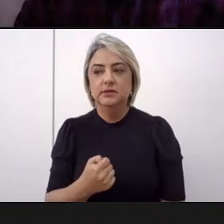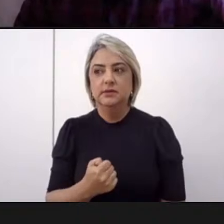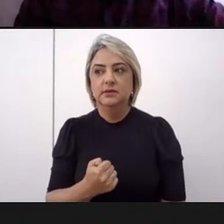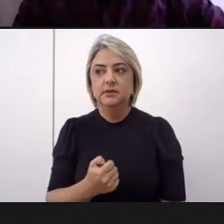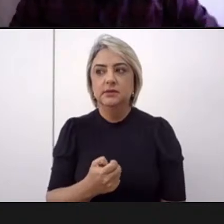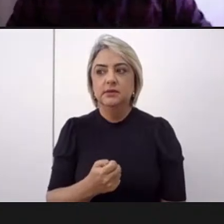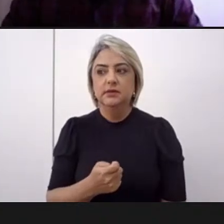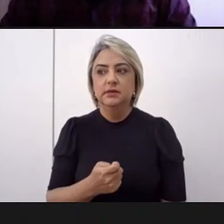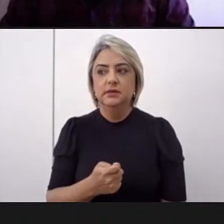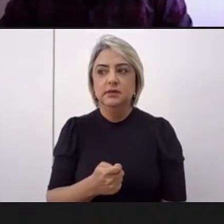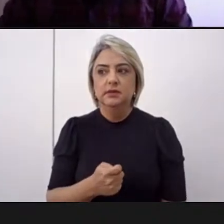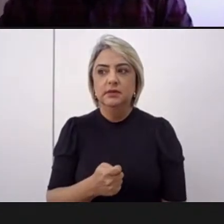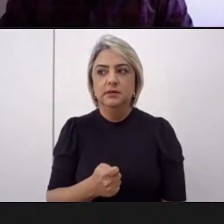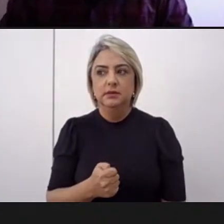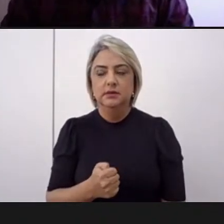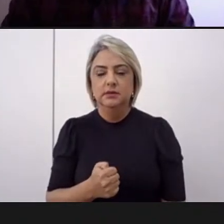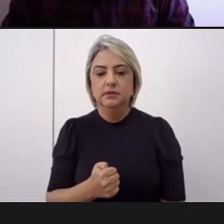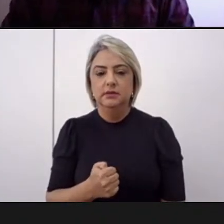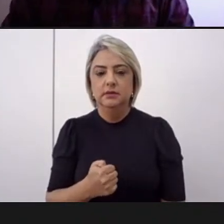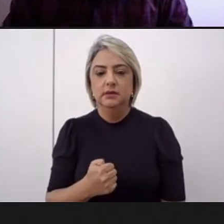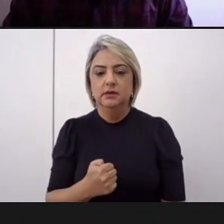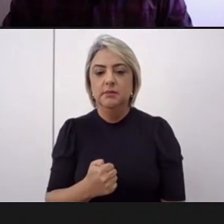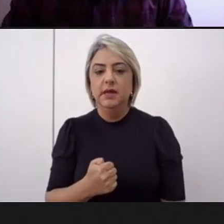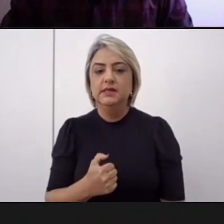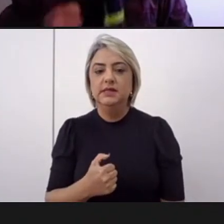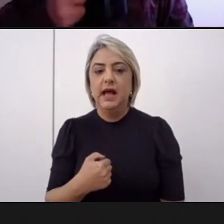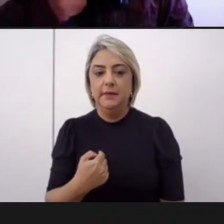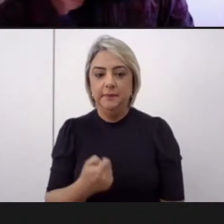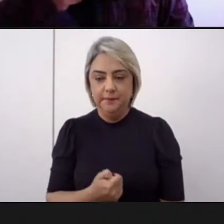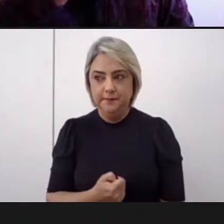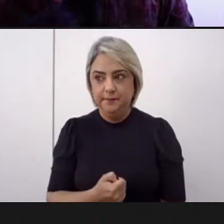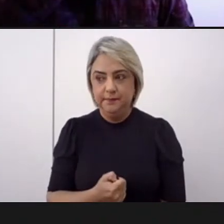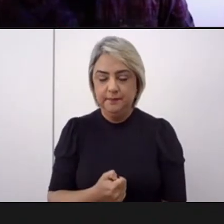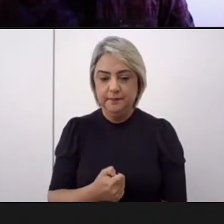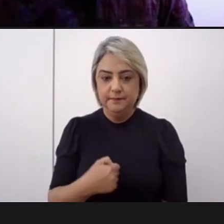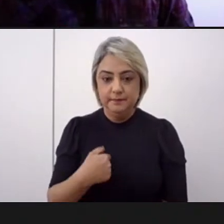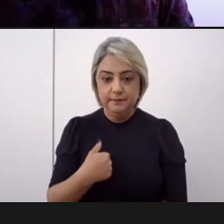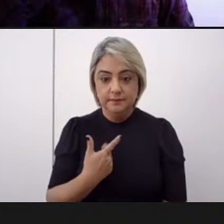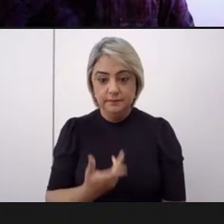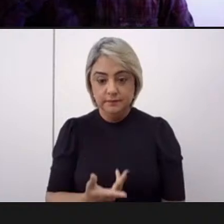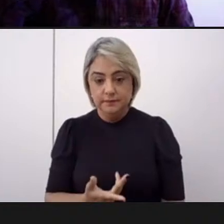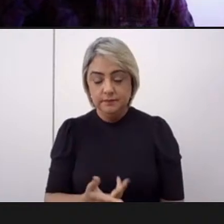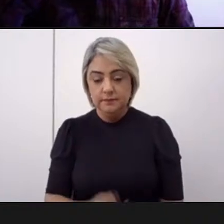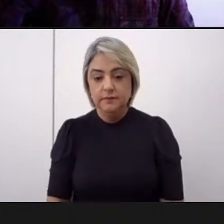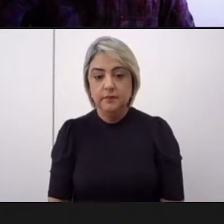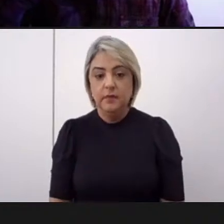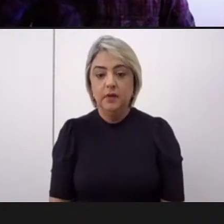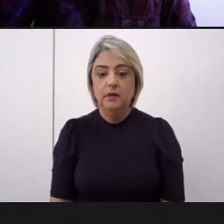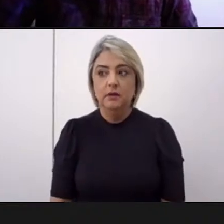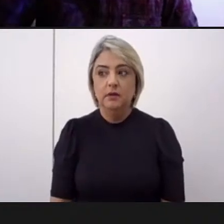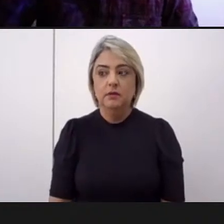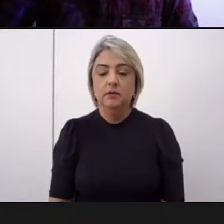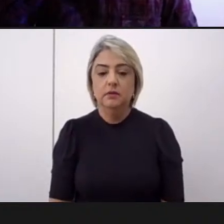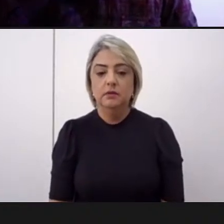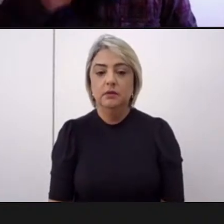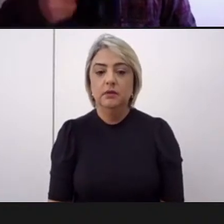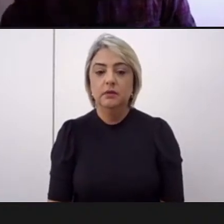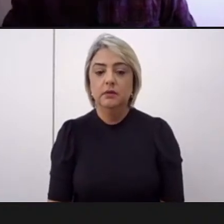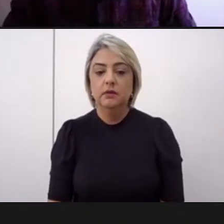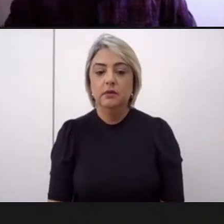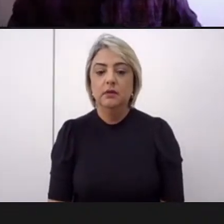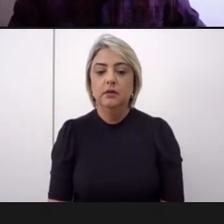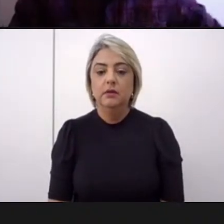the question of agroecology. Agroecology, it's a kind of alternative way to seeing at agriculture policy